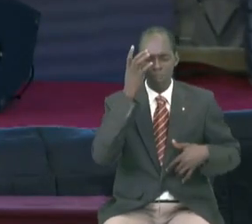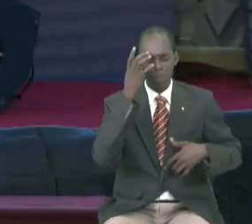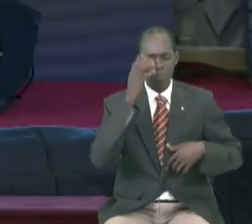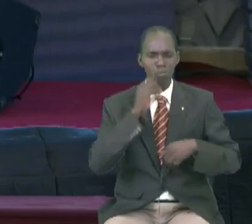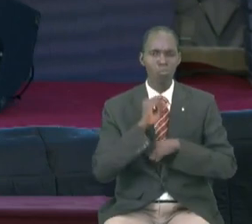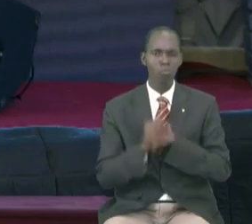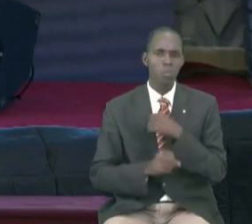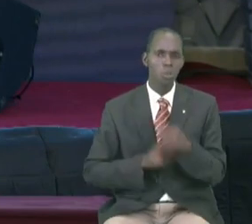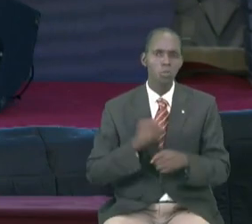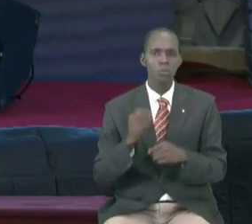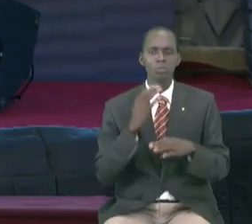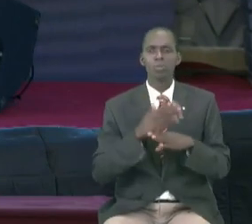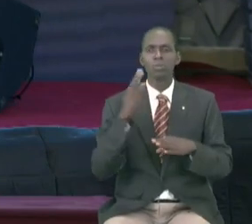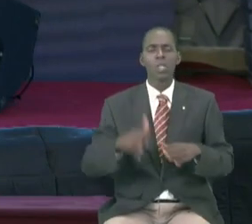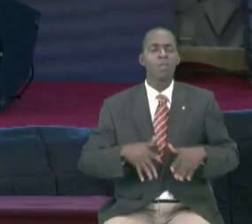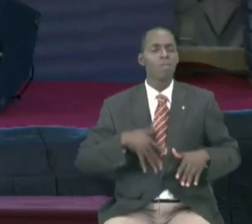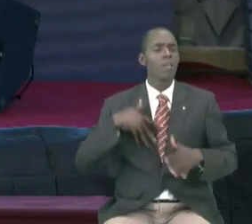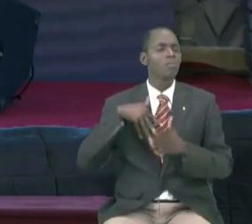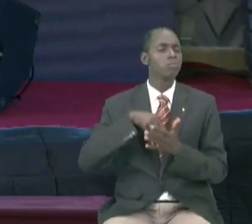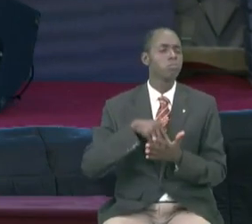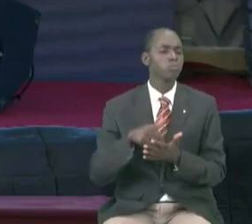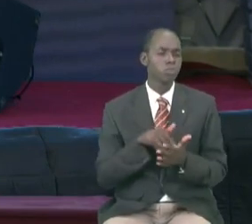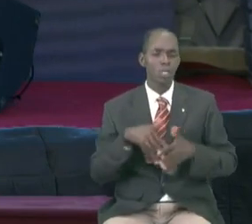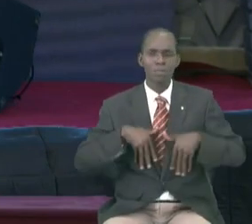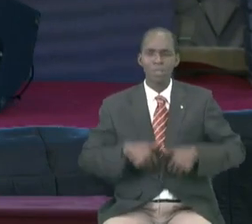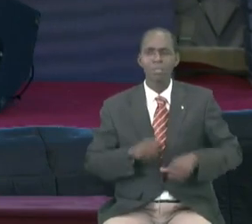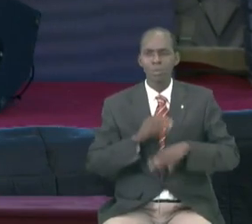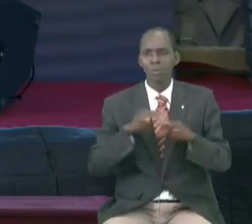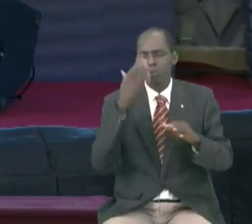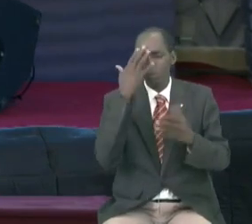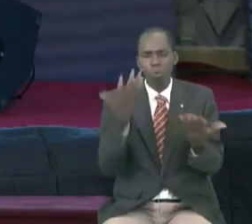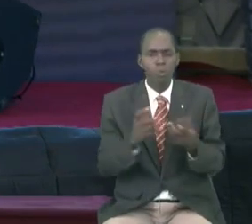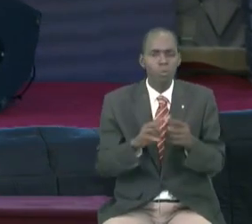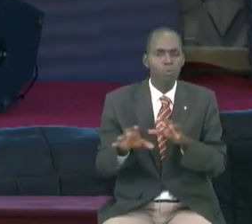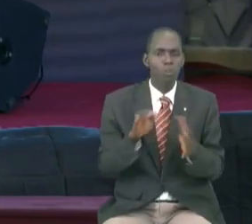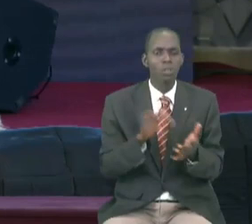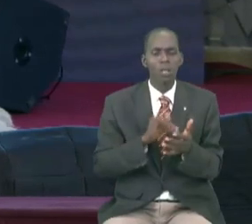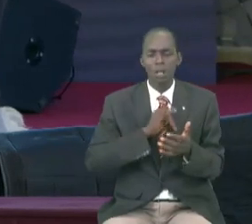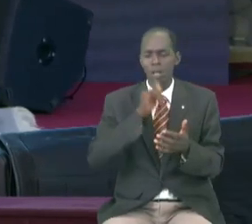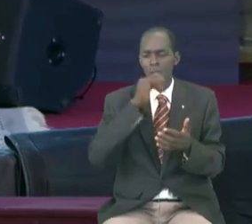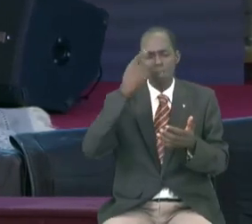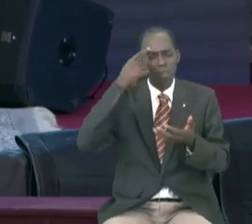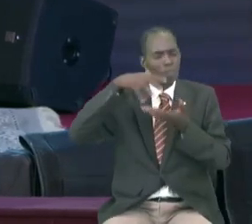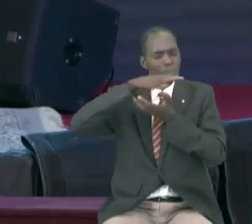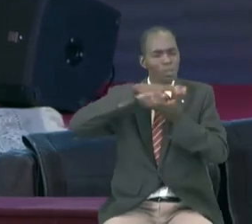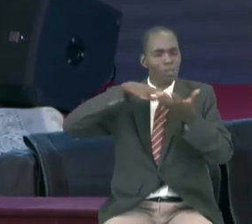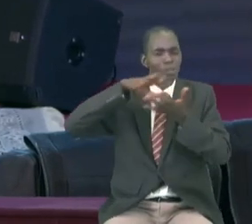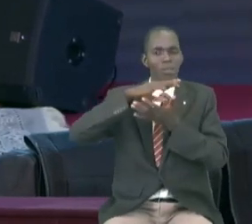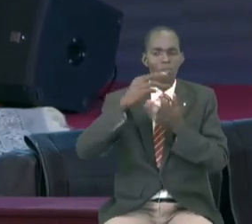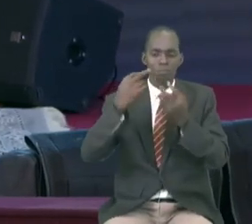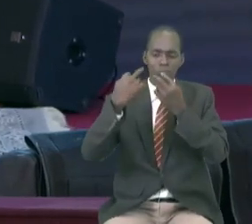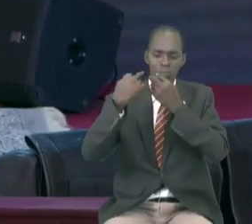inward. See what is happening, and see what you've done to yourself. As thou not